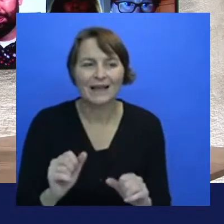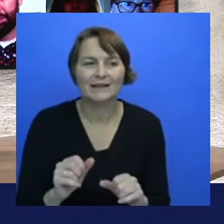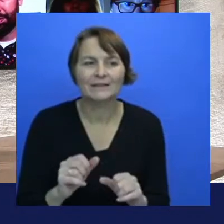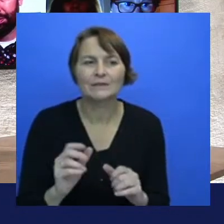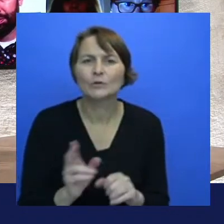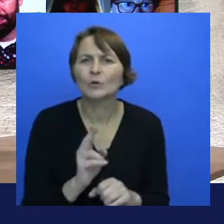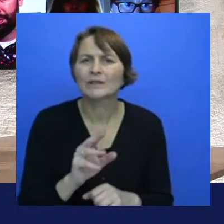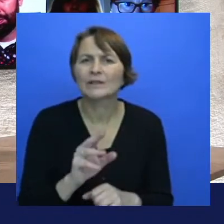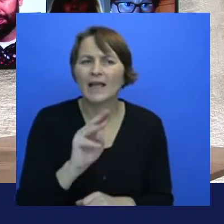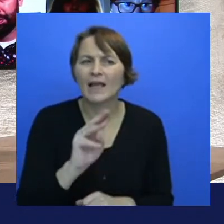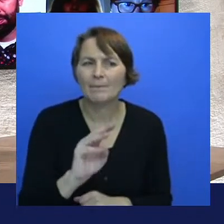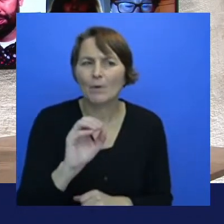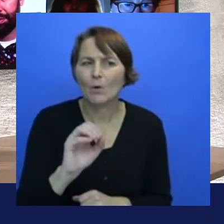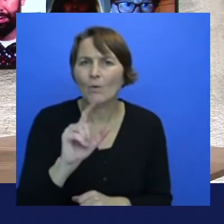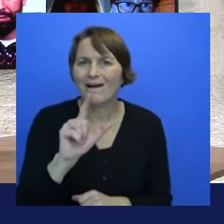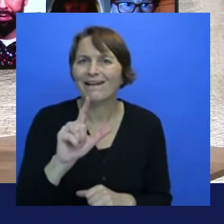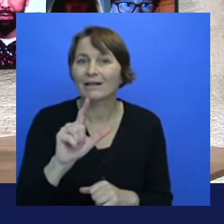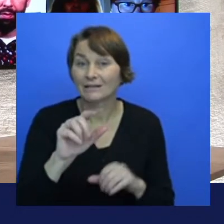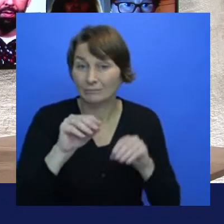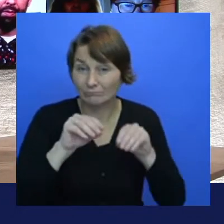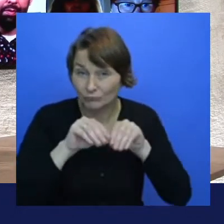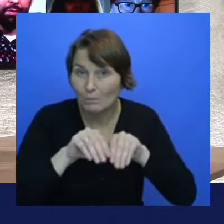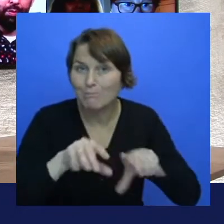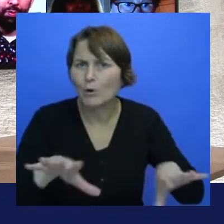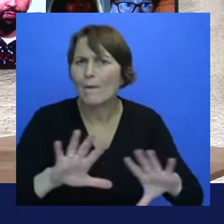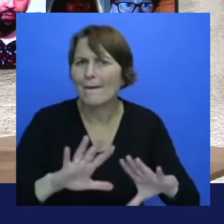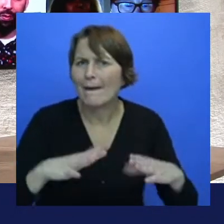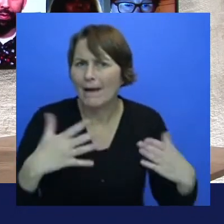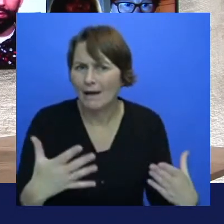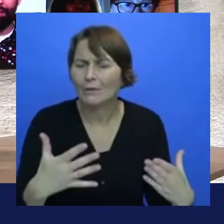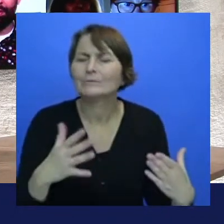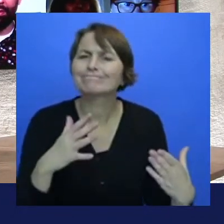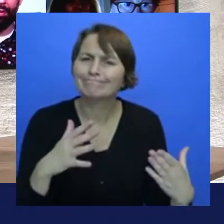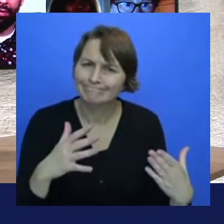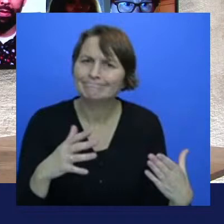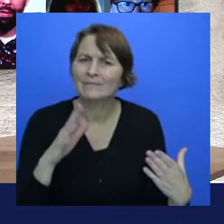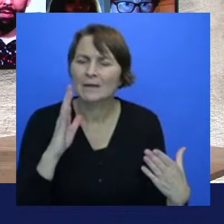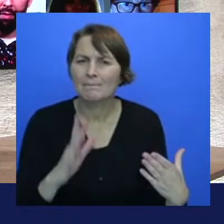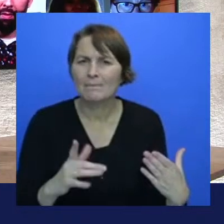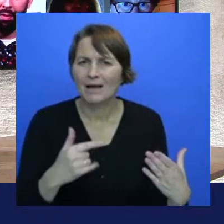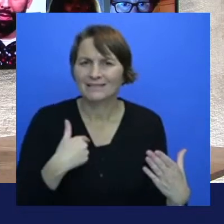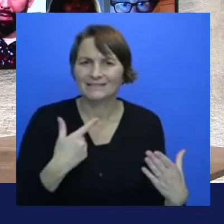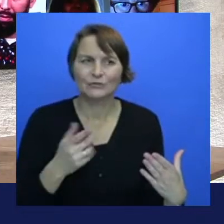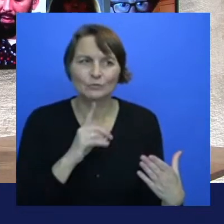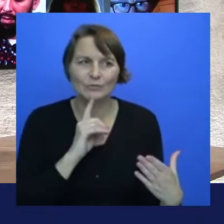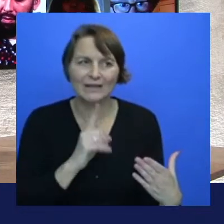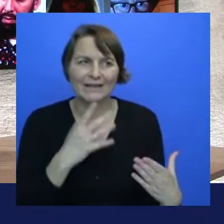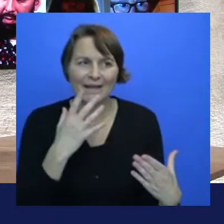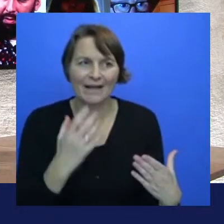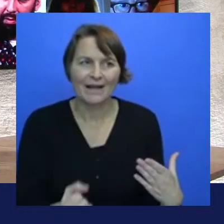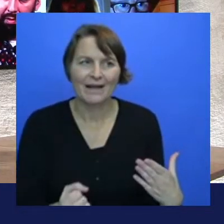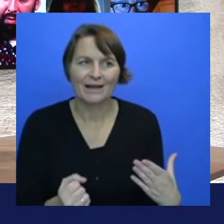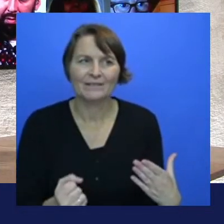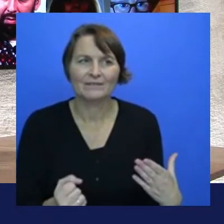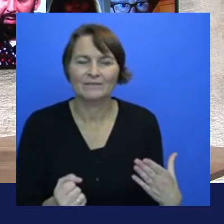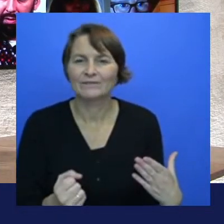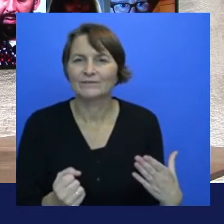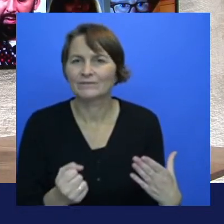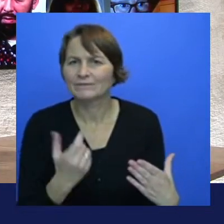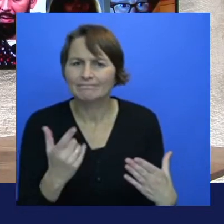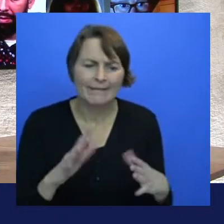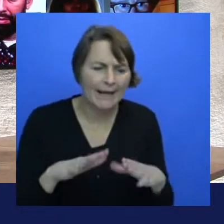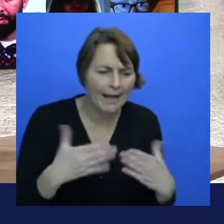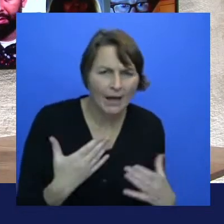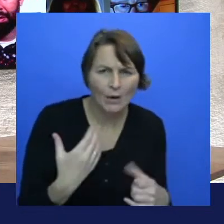to deploy your models. You need to have that failure log so you understand what worked and what